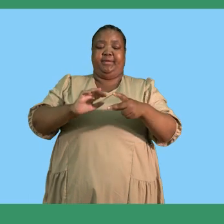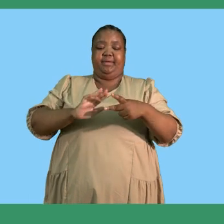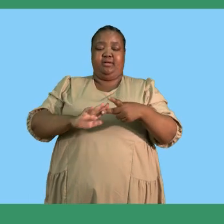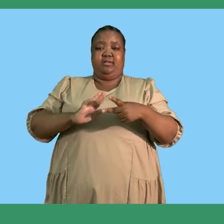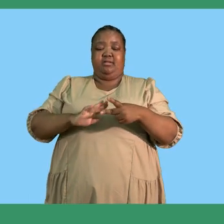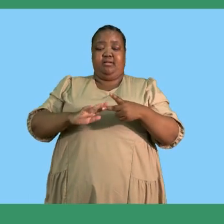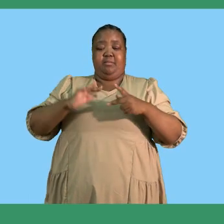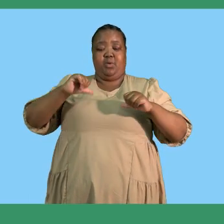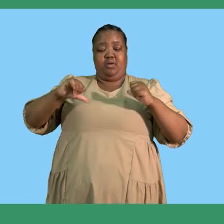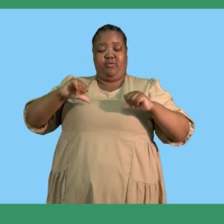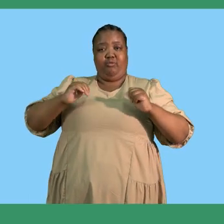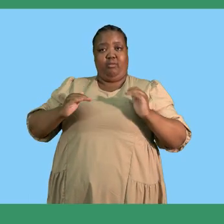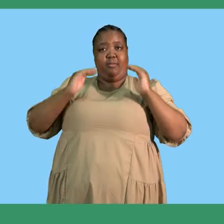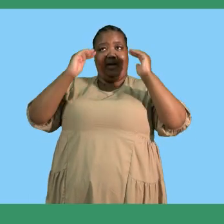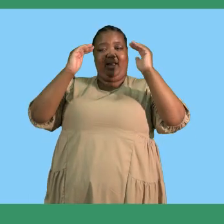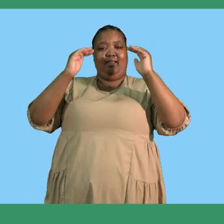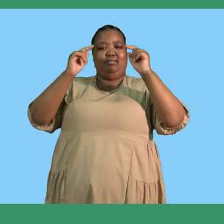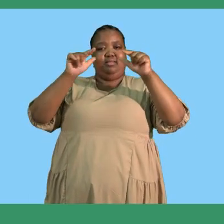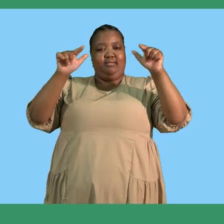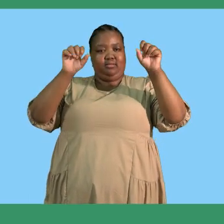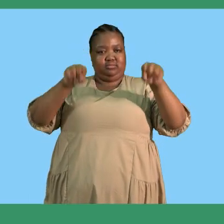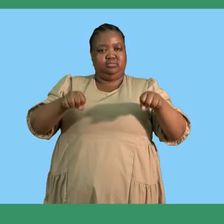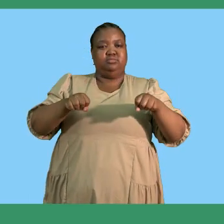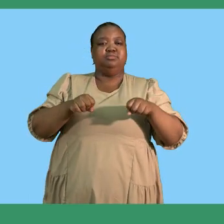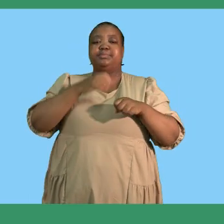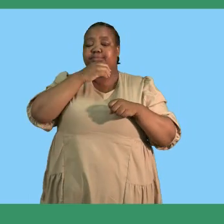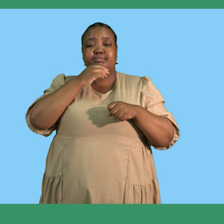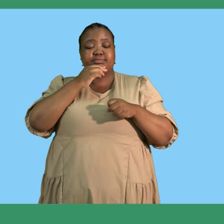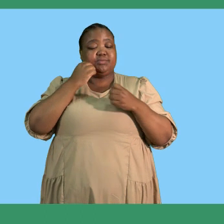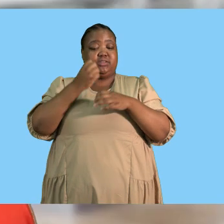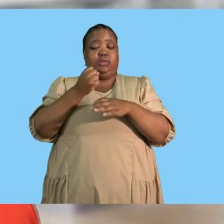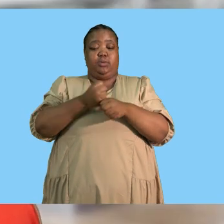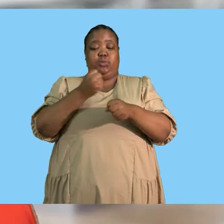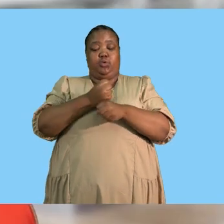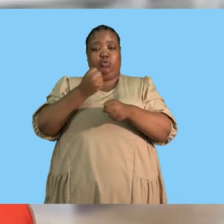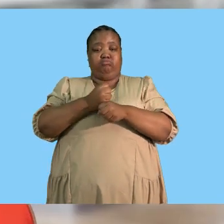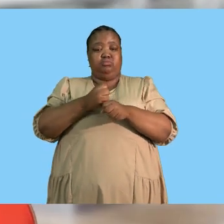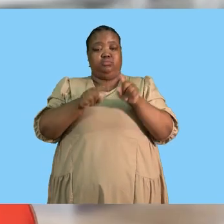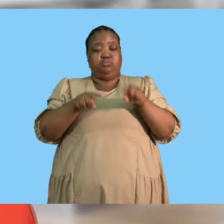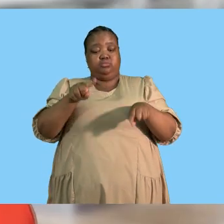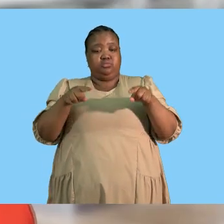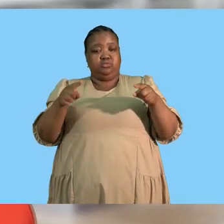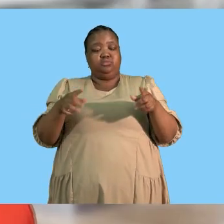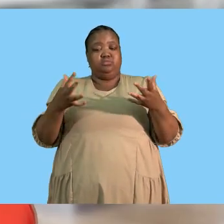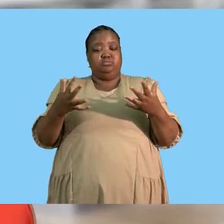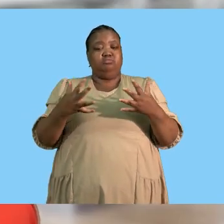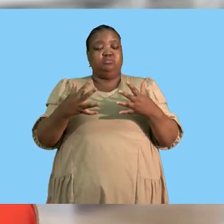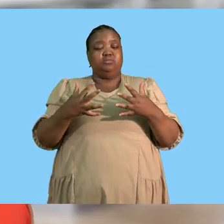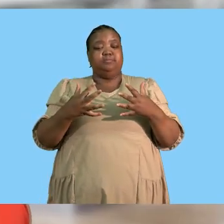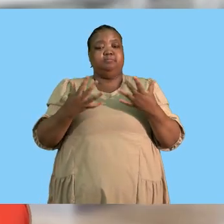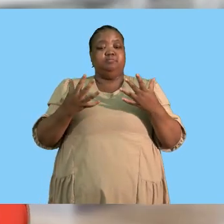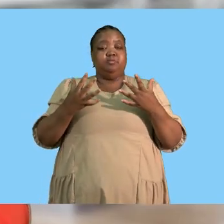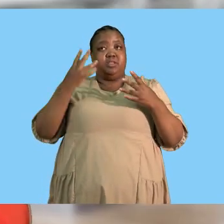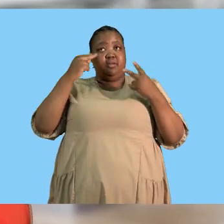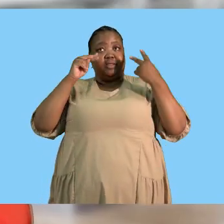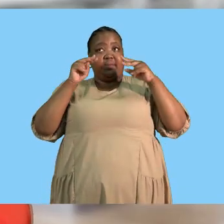and performing at a high level. So when we are working together, we are coming up with different perspectives and different